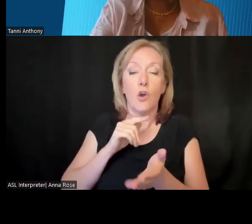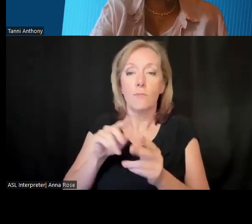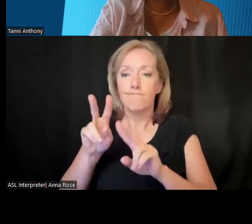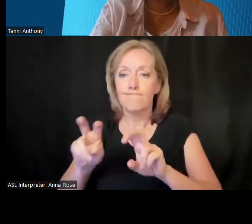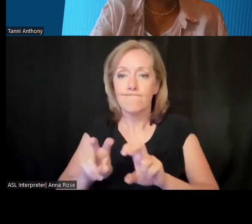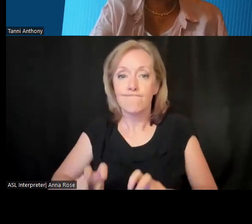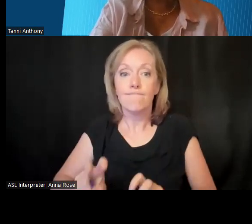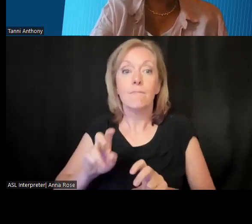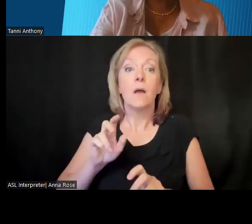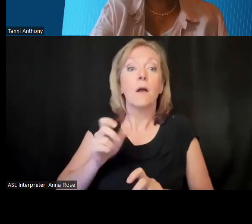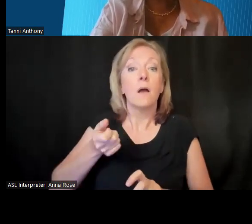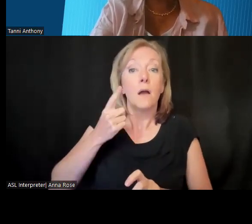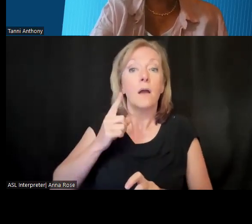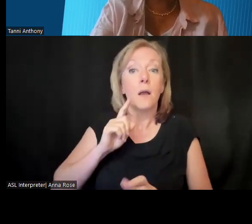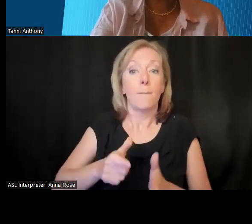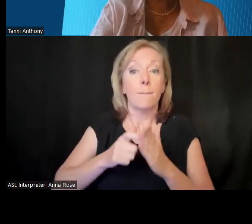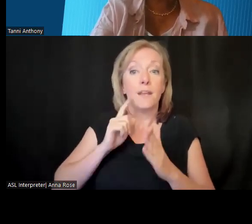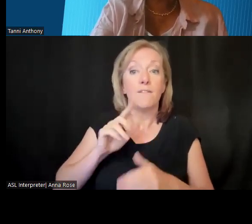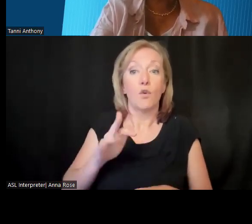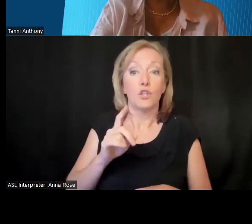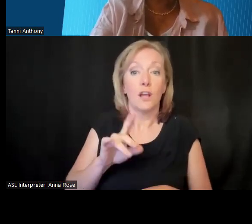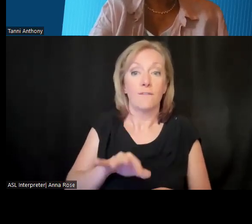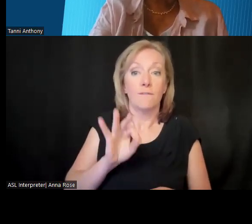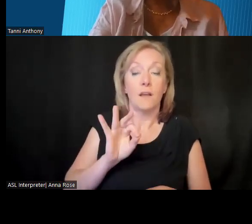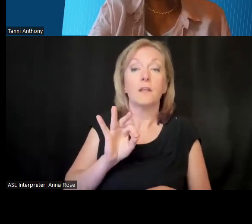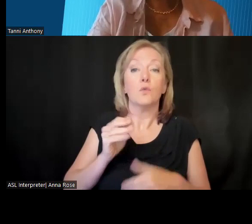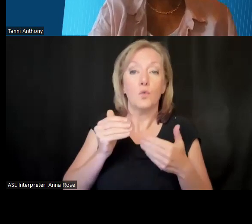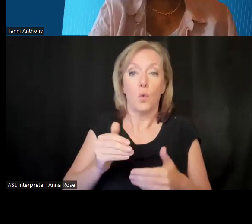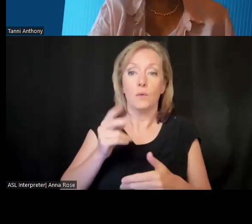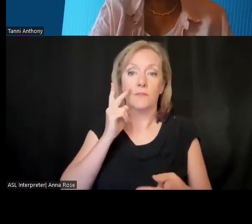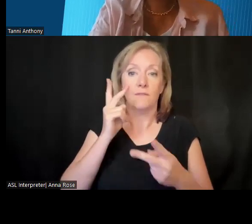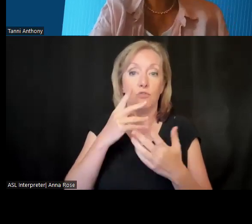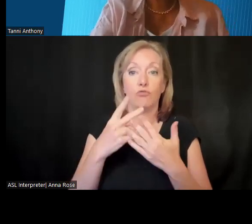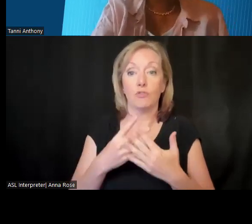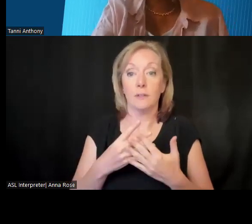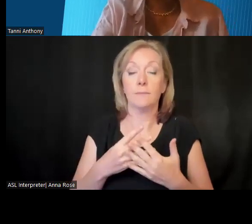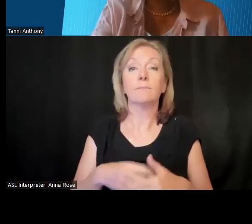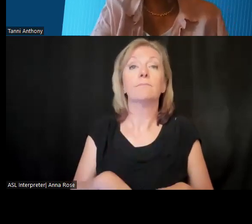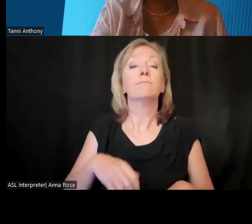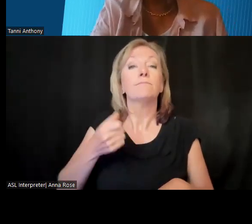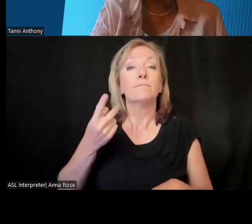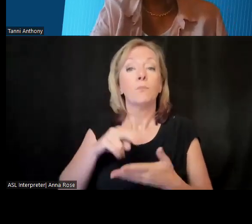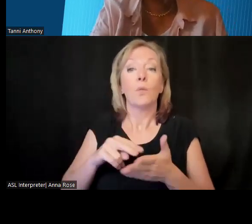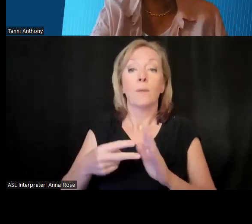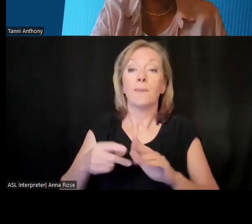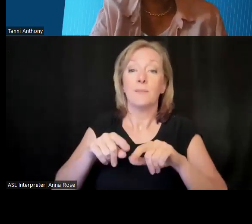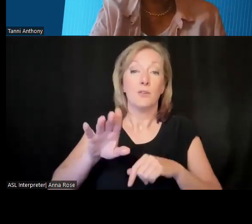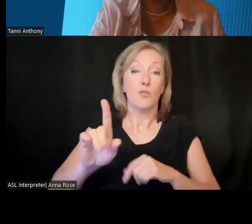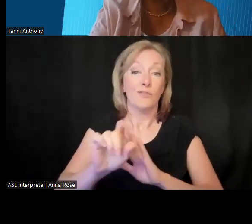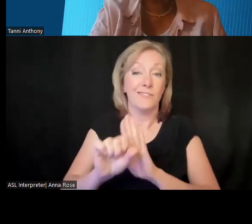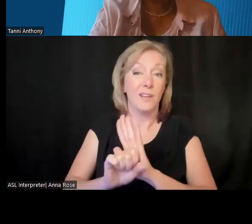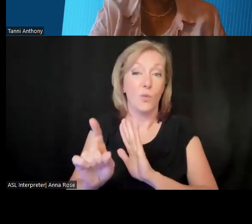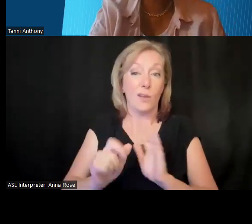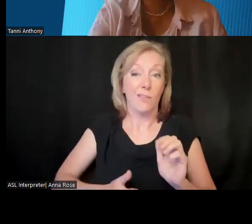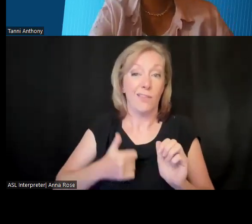is a mandate for Child Find to be doing vision screening. But what this means is that depending on your state and depending on